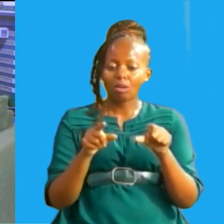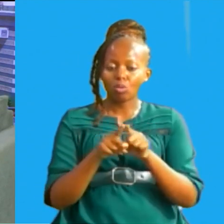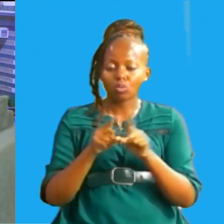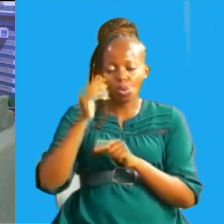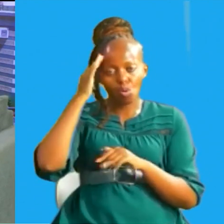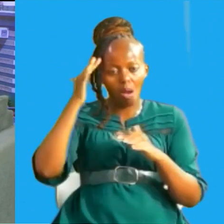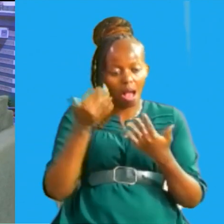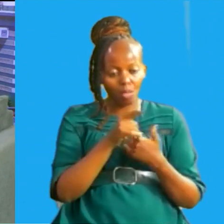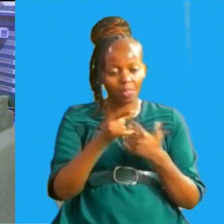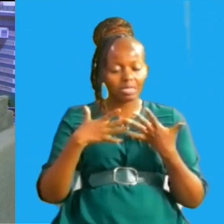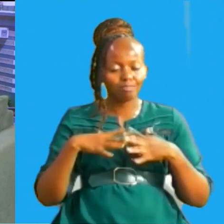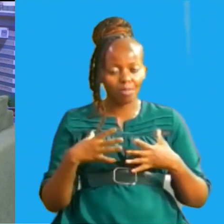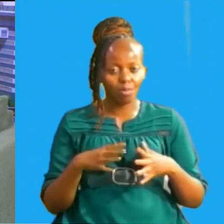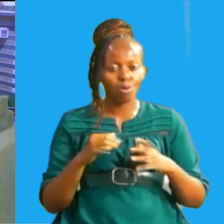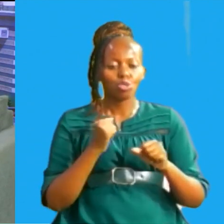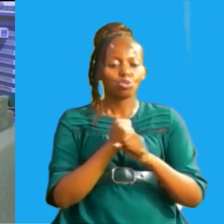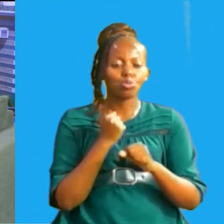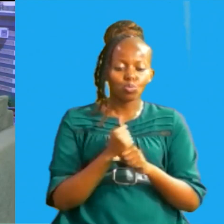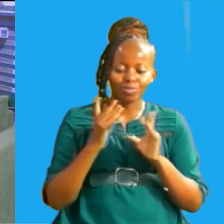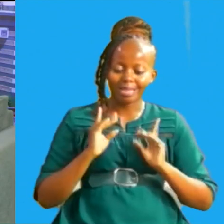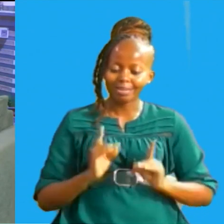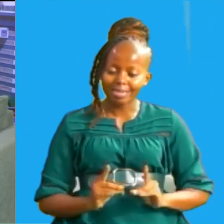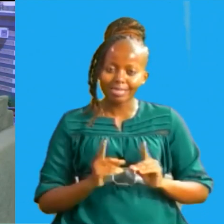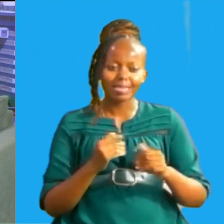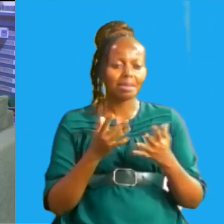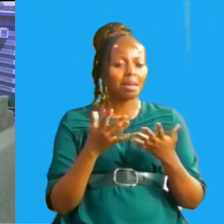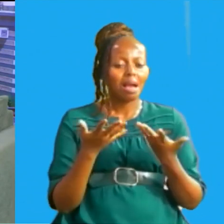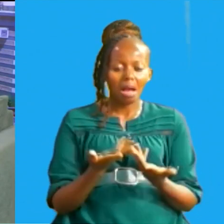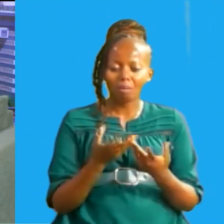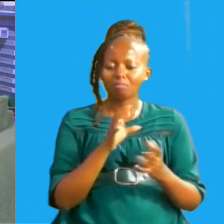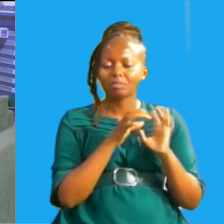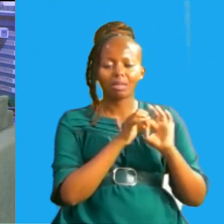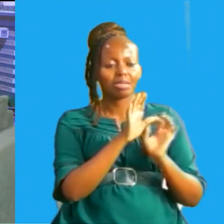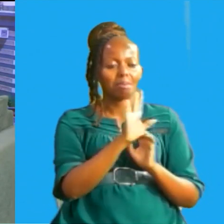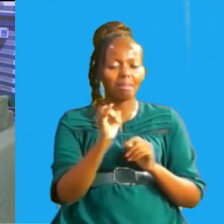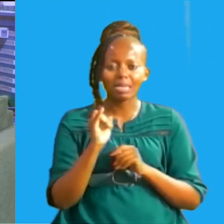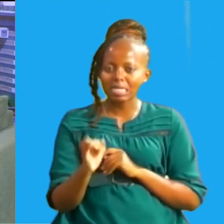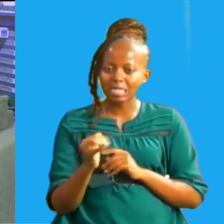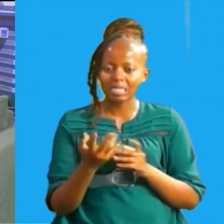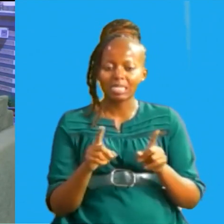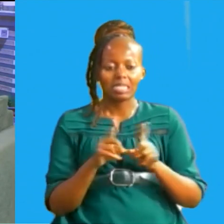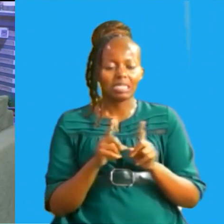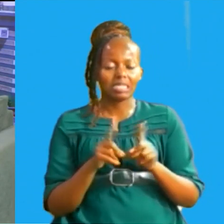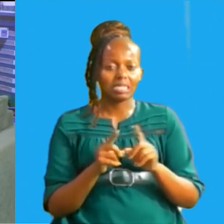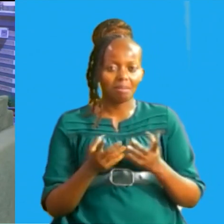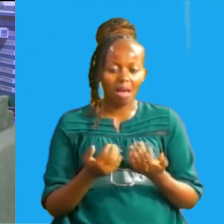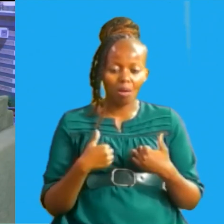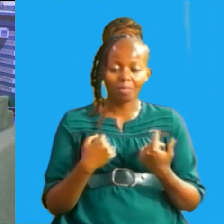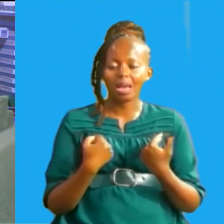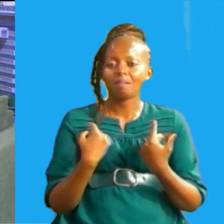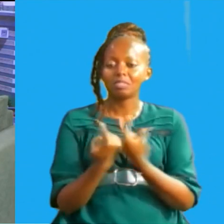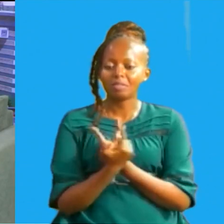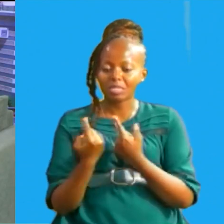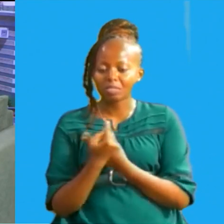how these people do their things, how these people actually they dance, how they actually have different